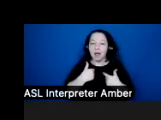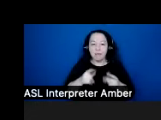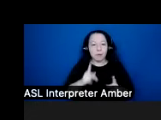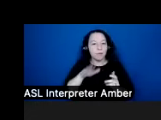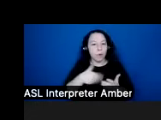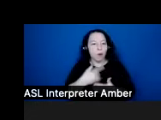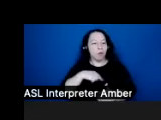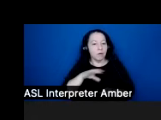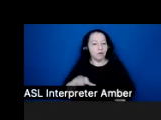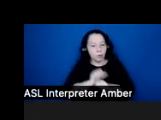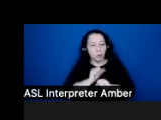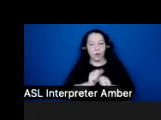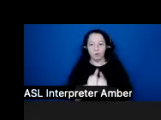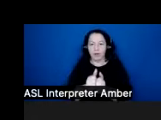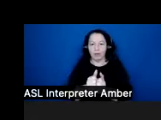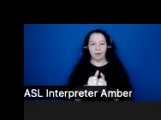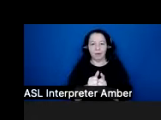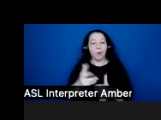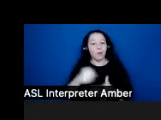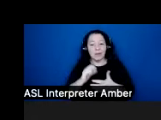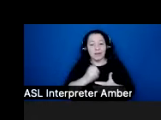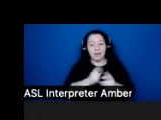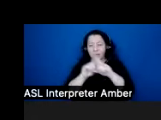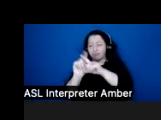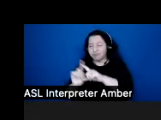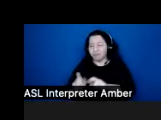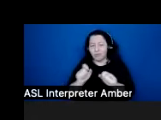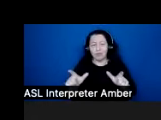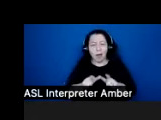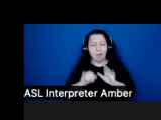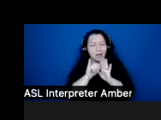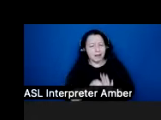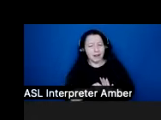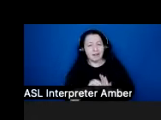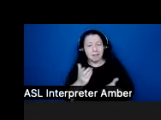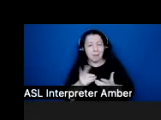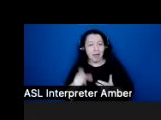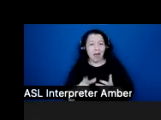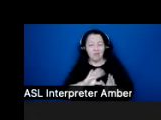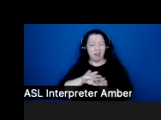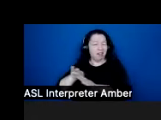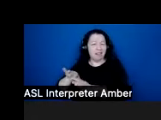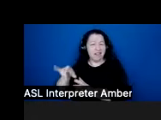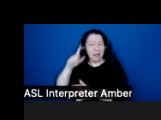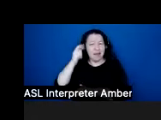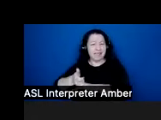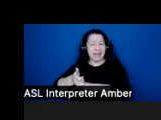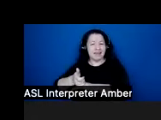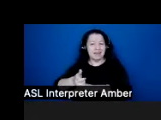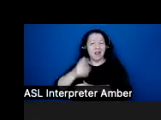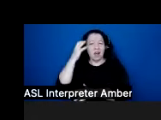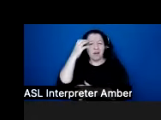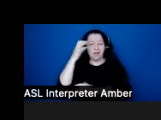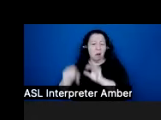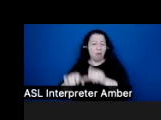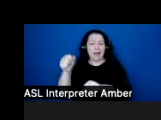tribal identities, and that we have to maybe push past that mentality that the colonizer has oppressed